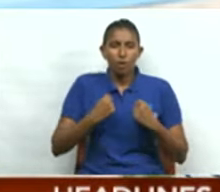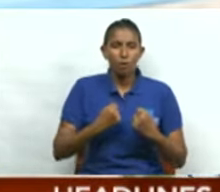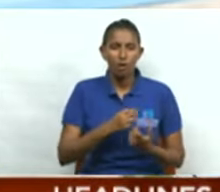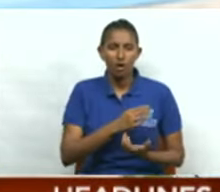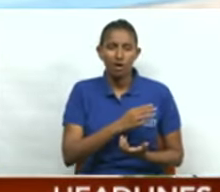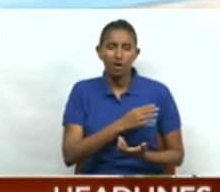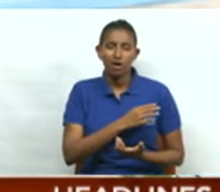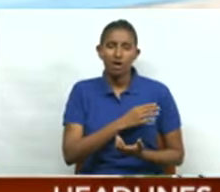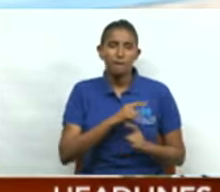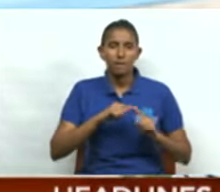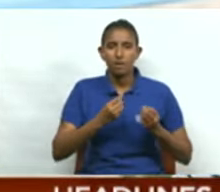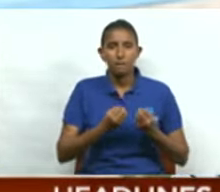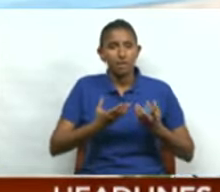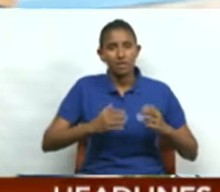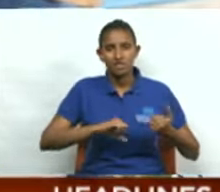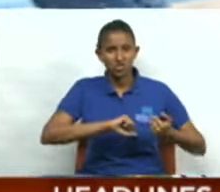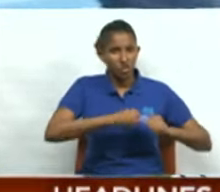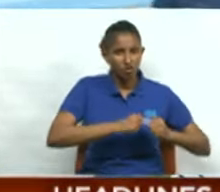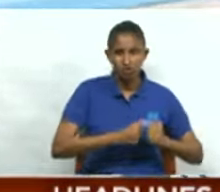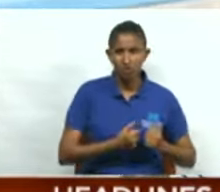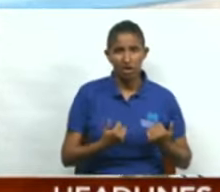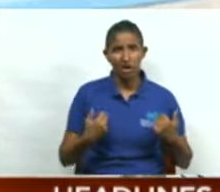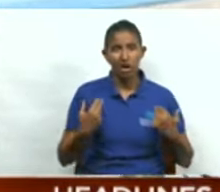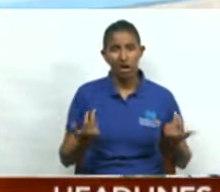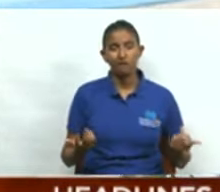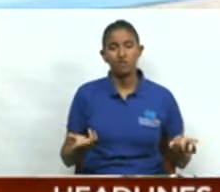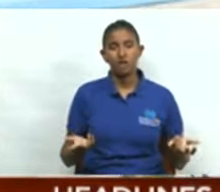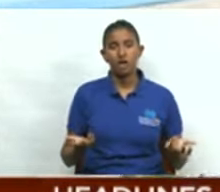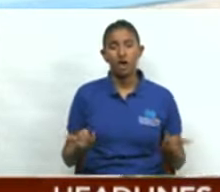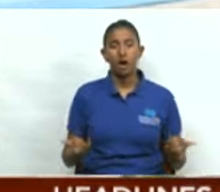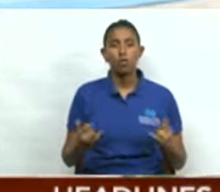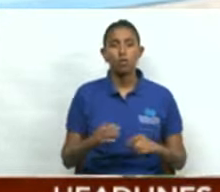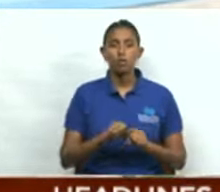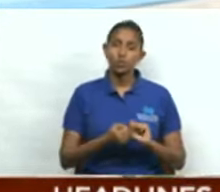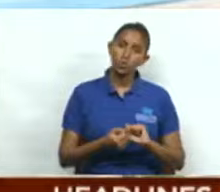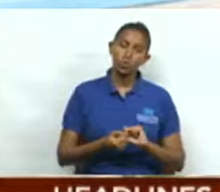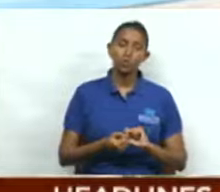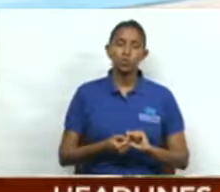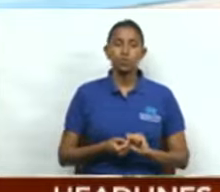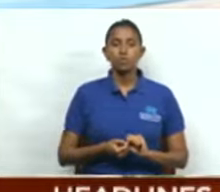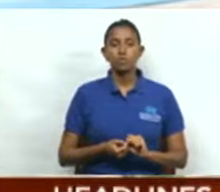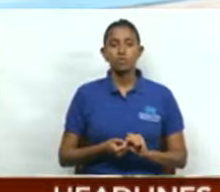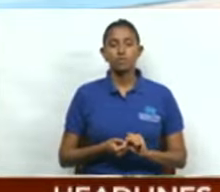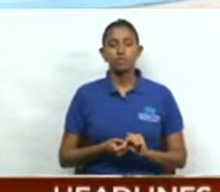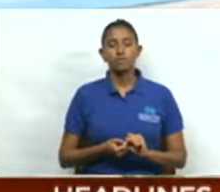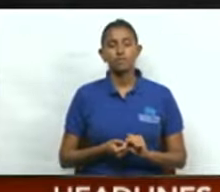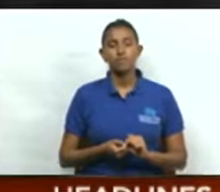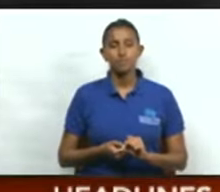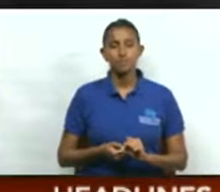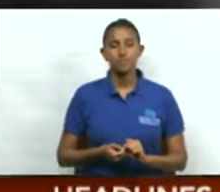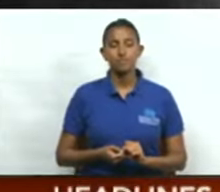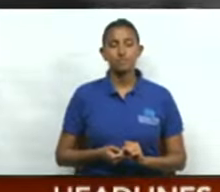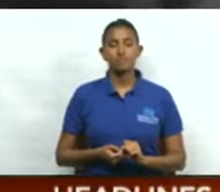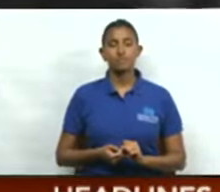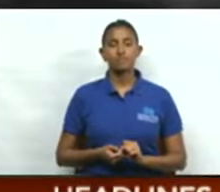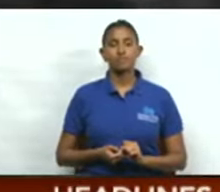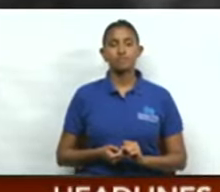now. So, but I don't believe. I believe we carried on to the last.